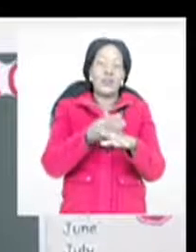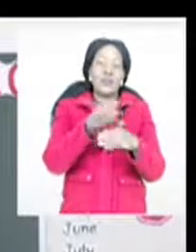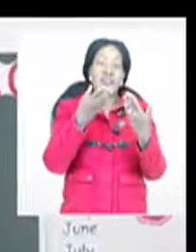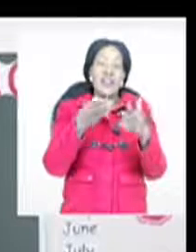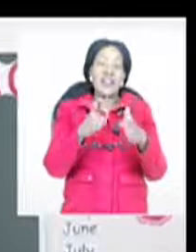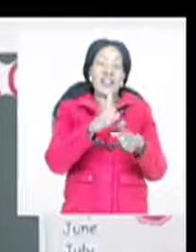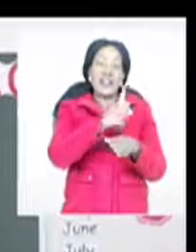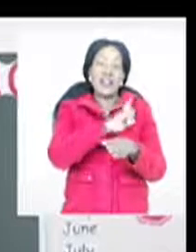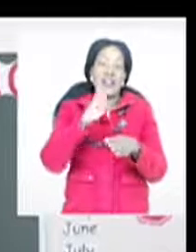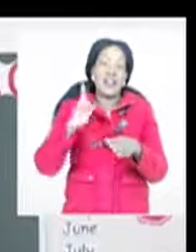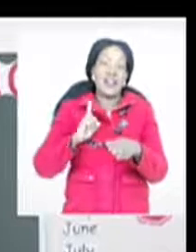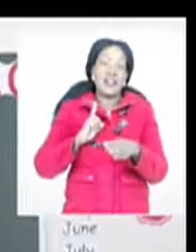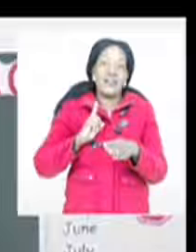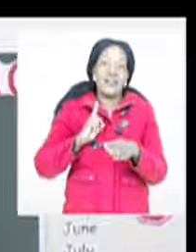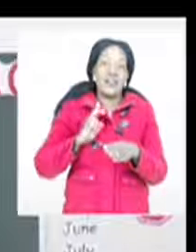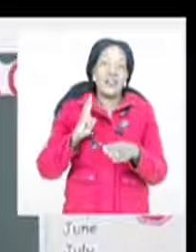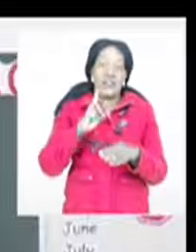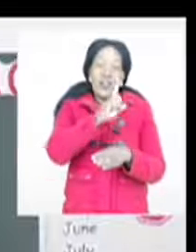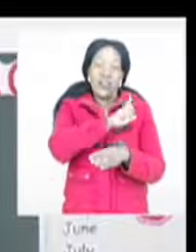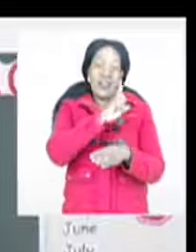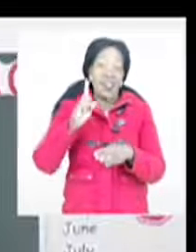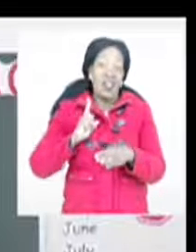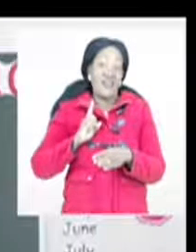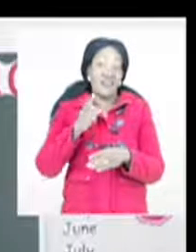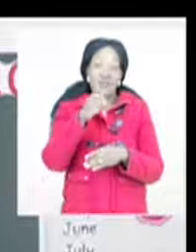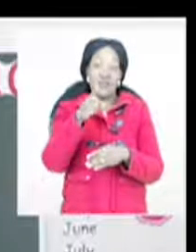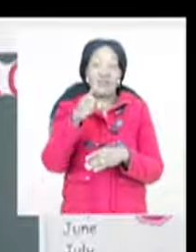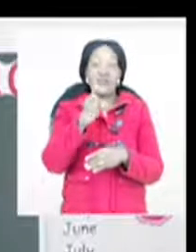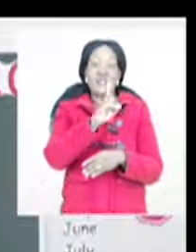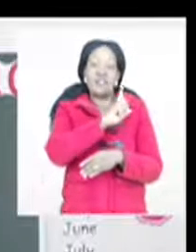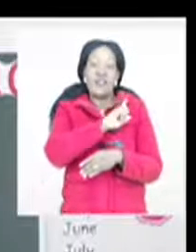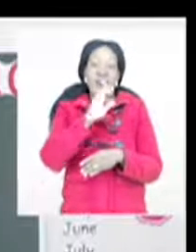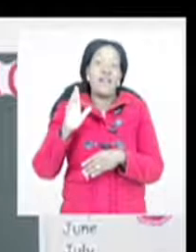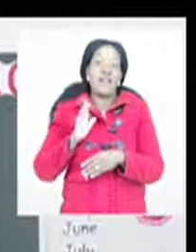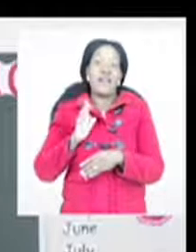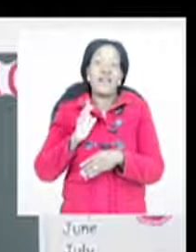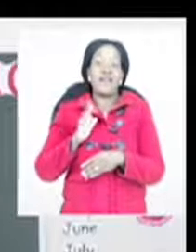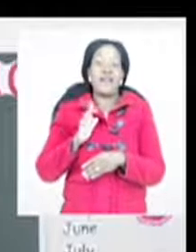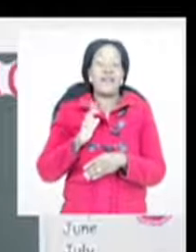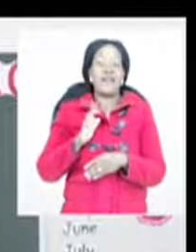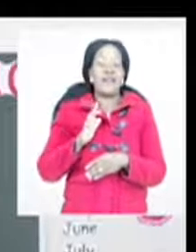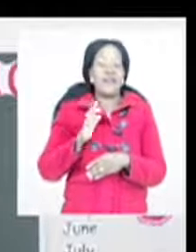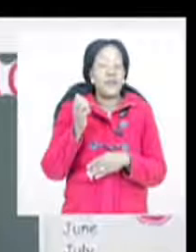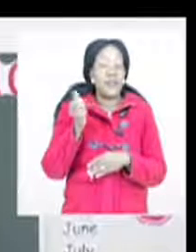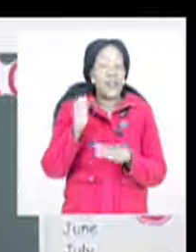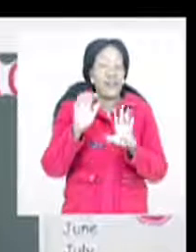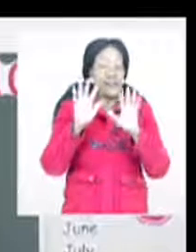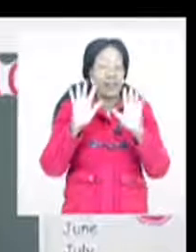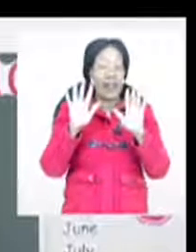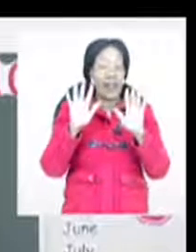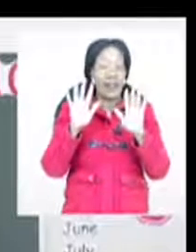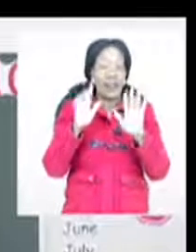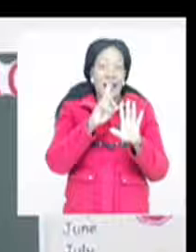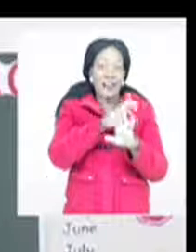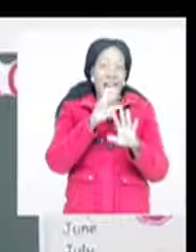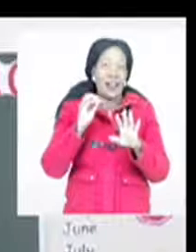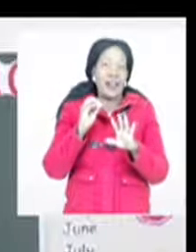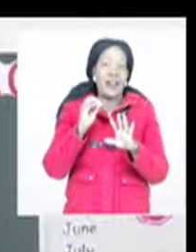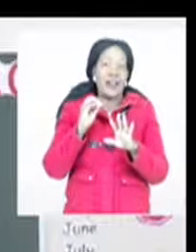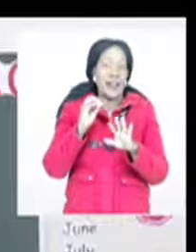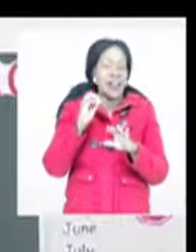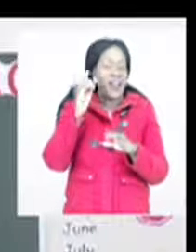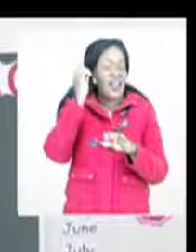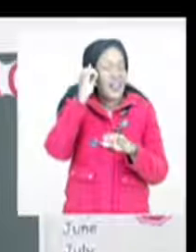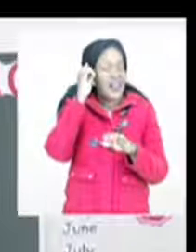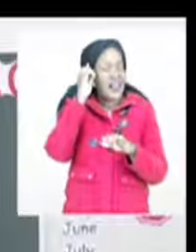15. We have 10 on our fingers, and from 10 we're going to count on to 15. So 10 is somewhere up